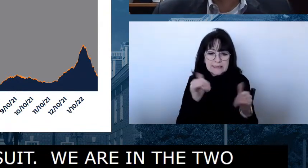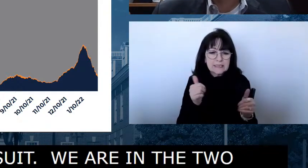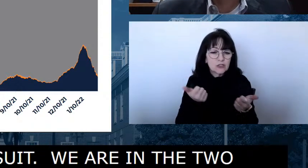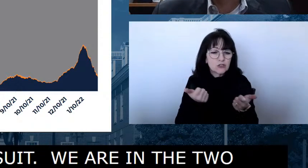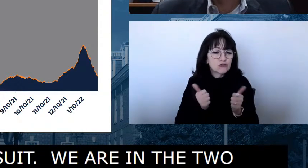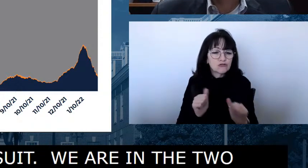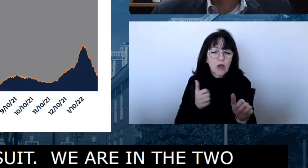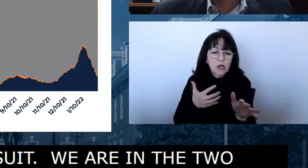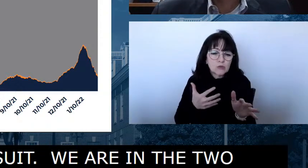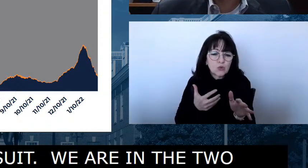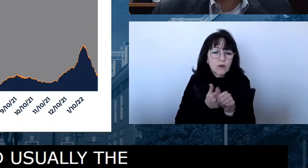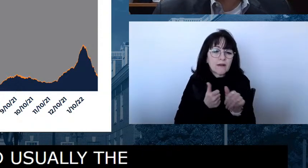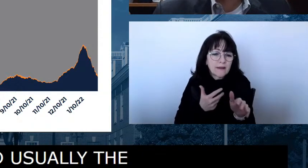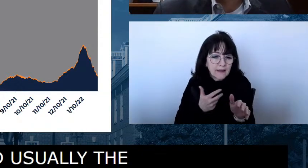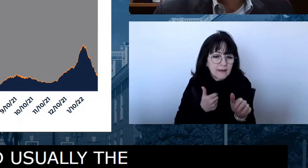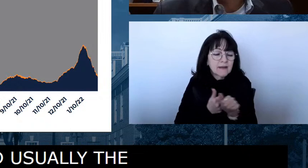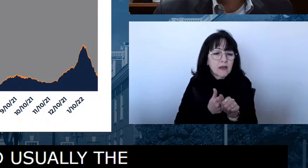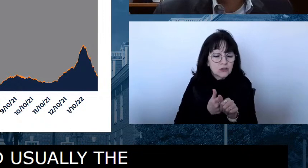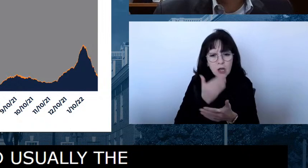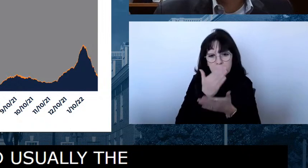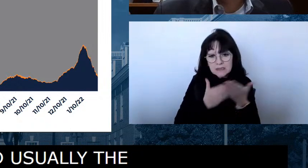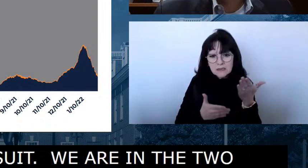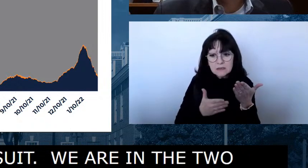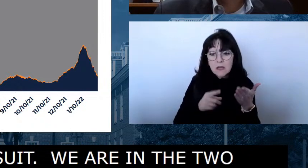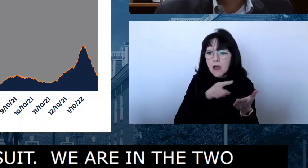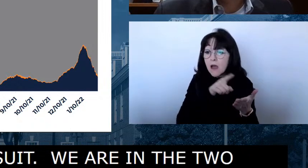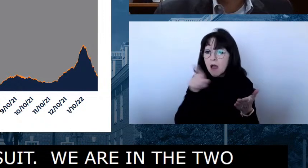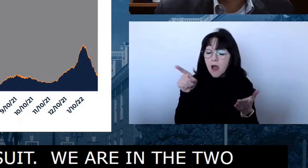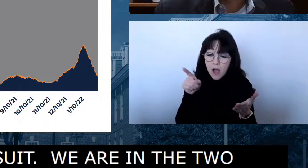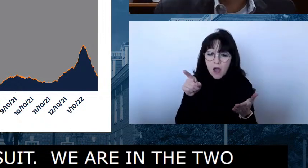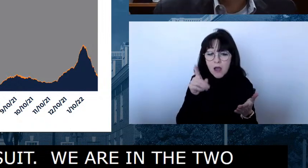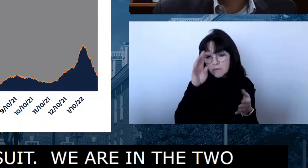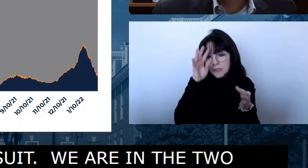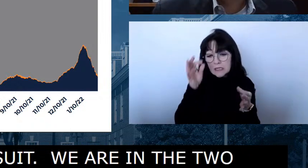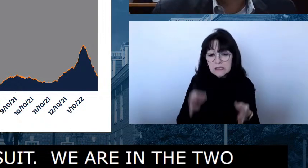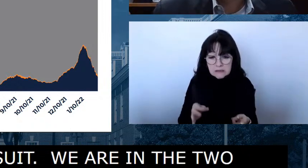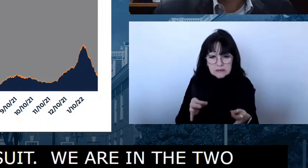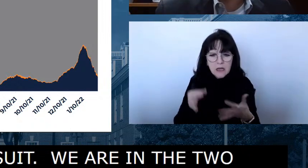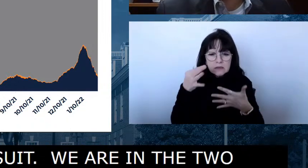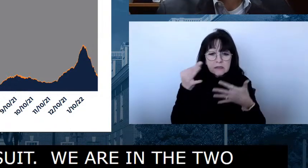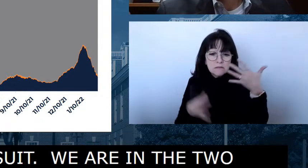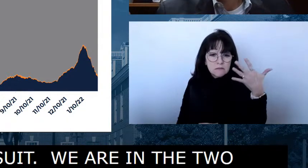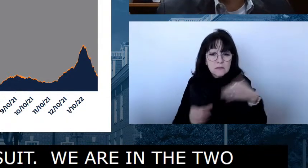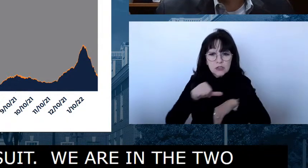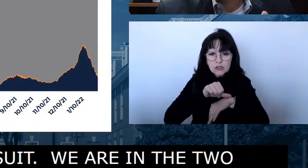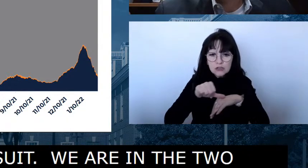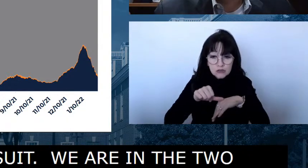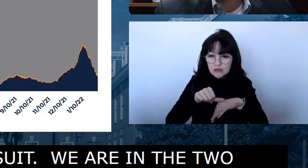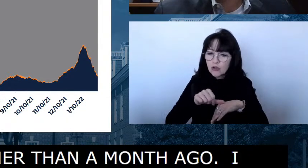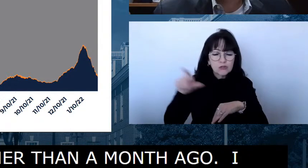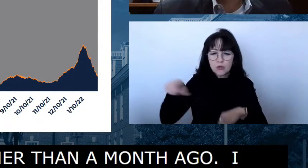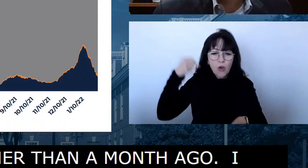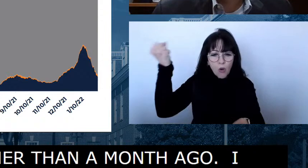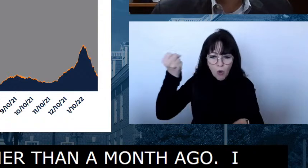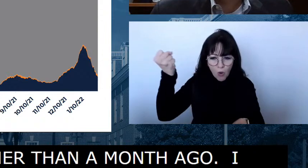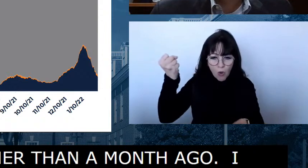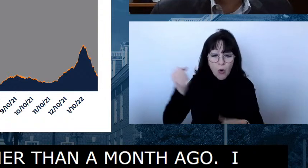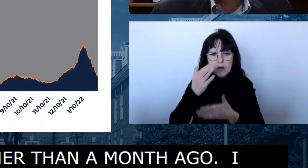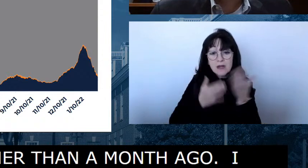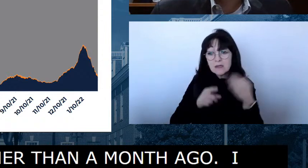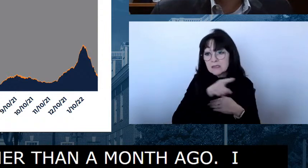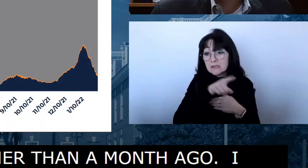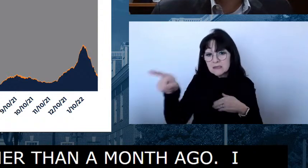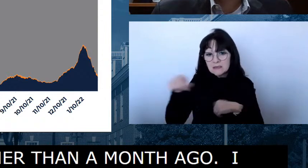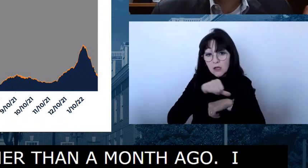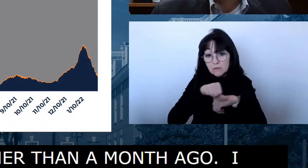are still holding off on some procedures. Some they will do if it doesn't require an overnight stay. It depends. It's not